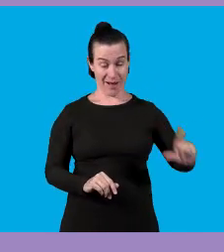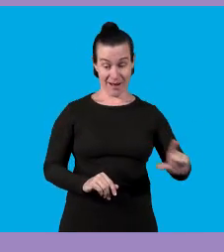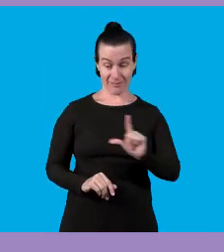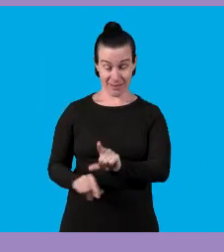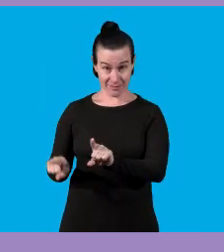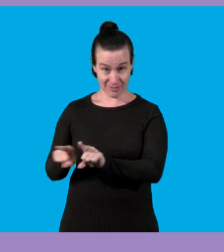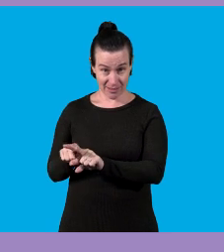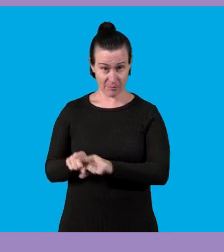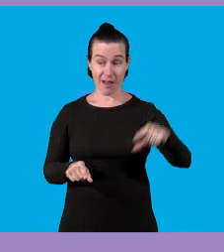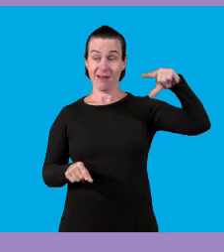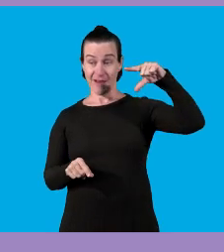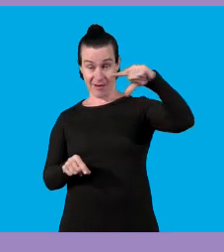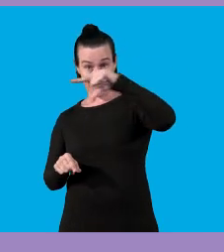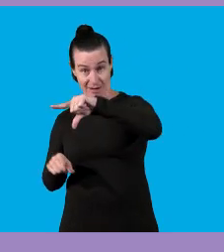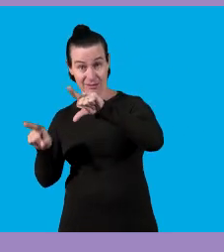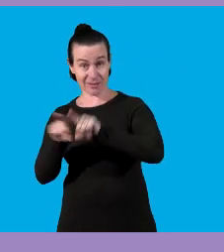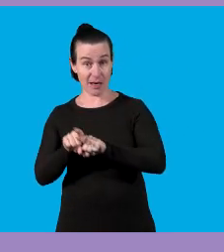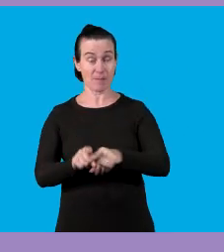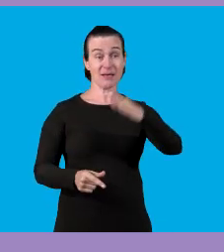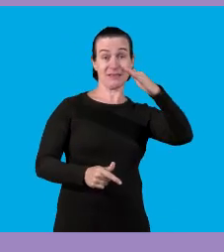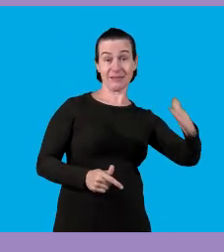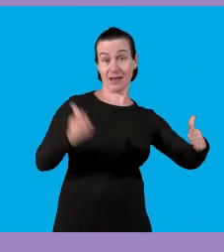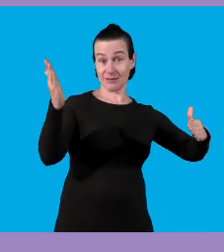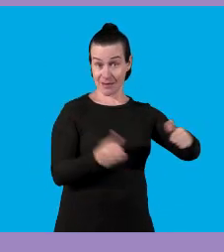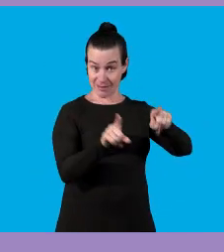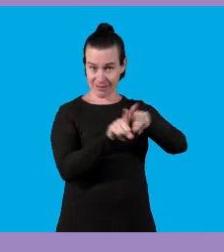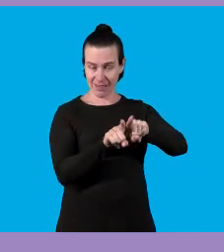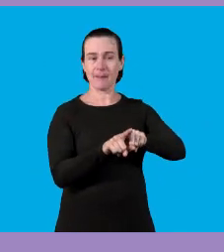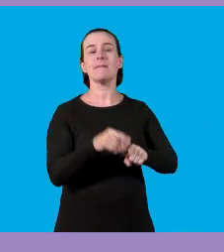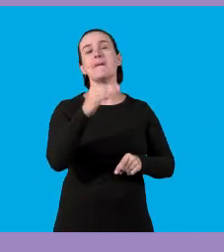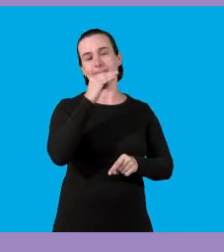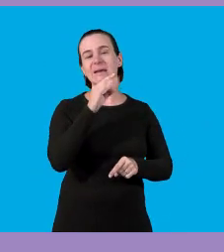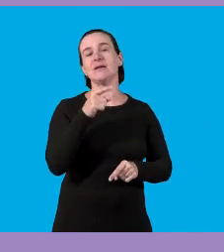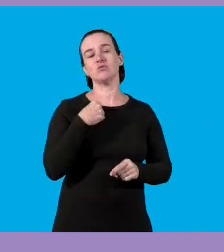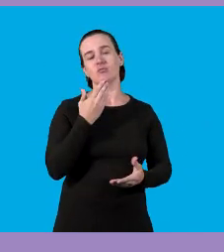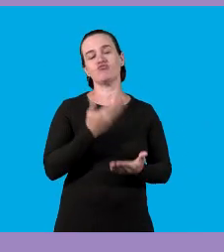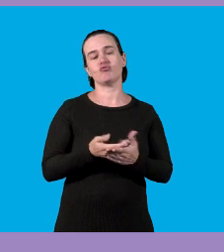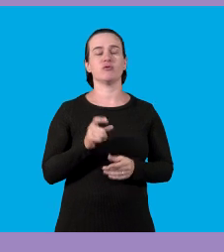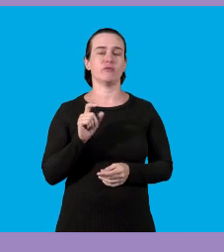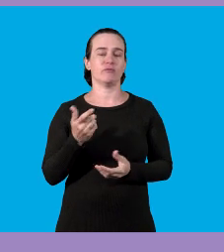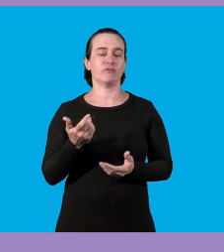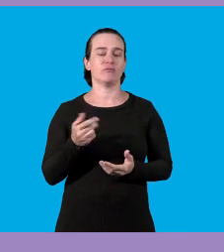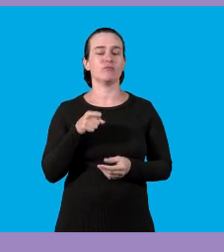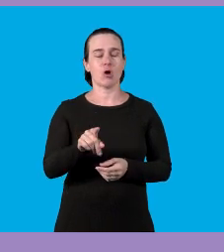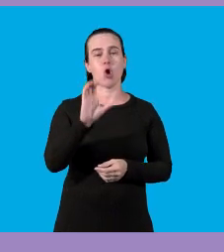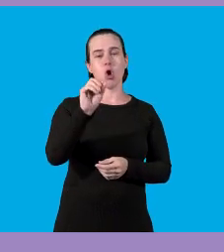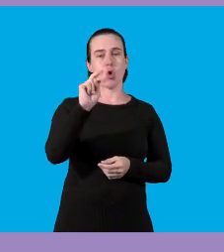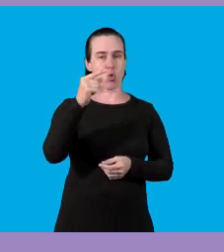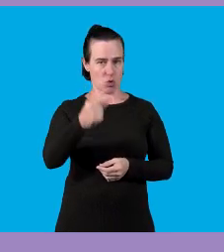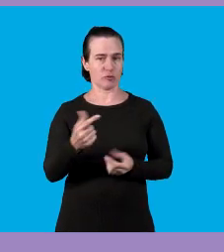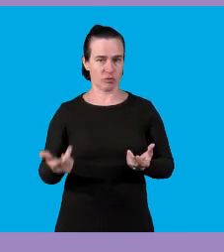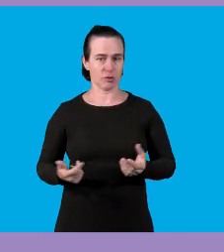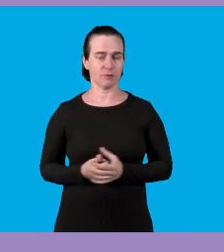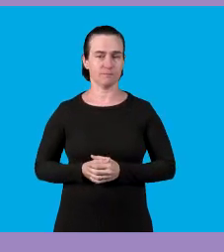side that is corresponding with the one that we have in the next triangle, and therefore that makes those